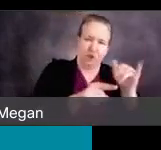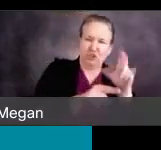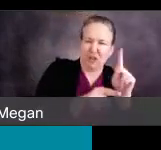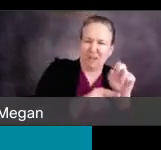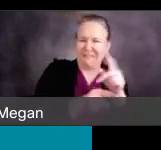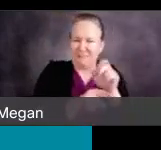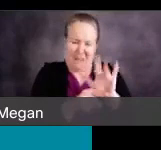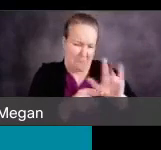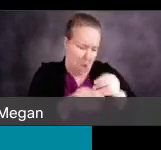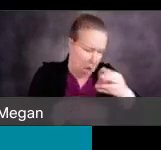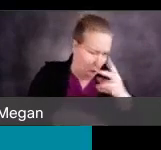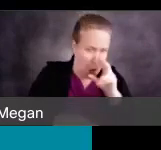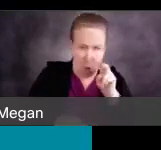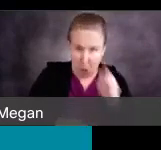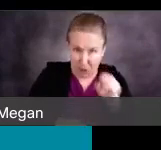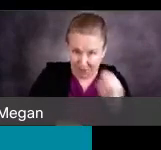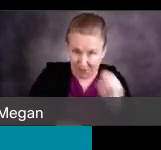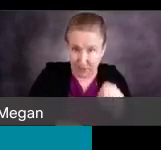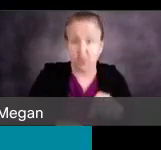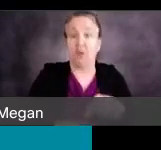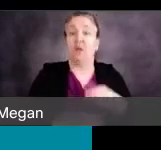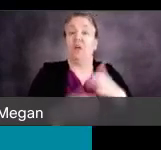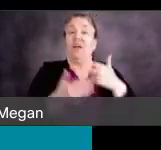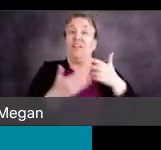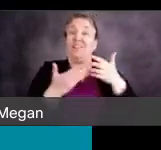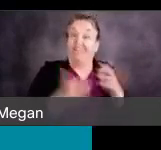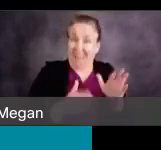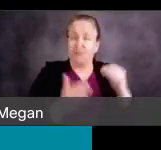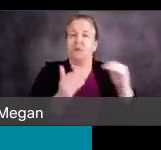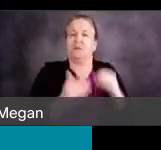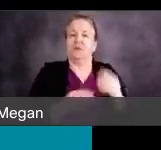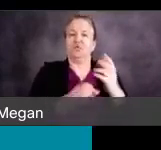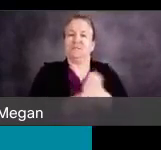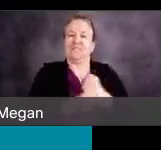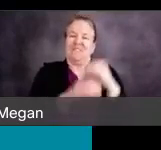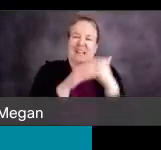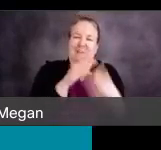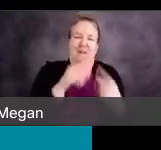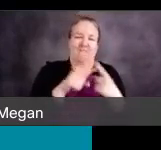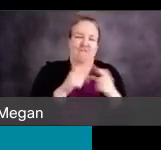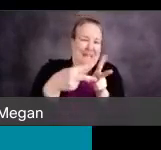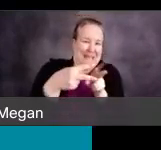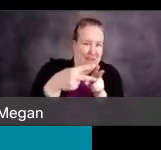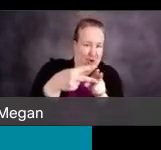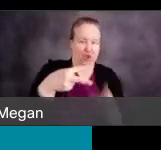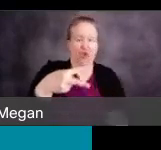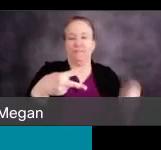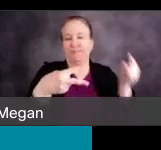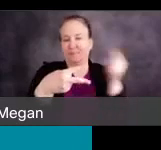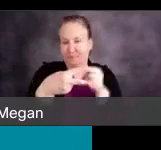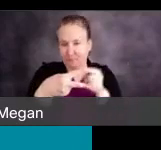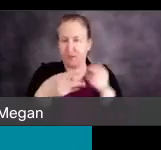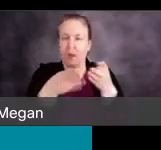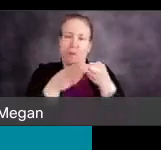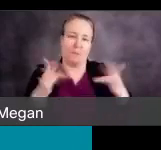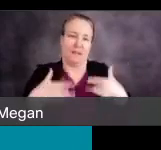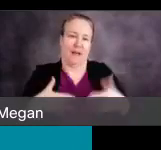you, you will receive an email from one of two possibilities. The first is public health